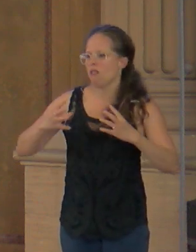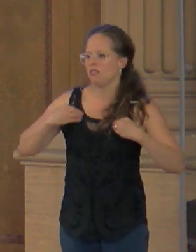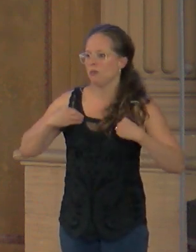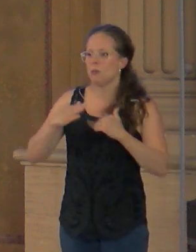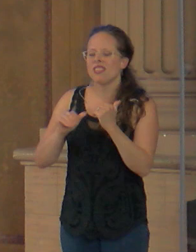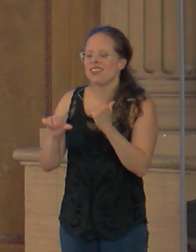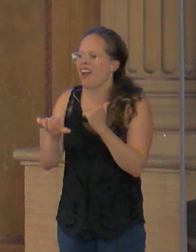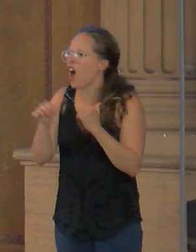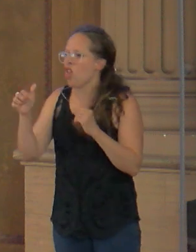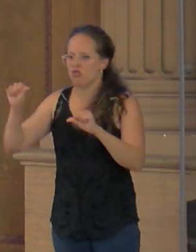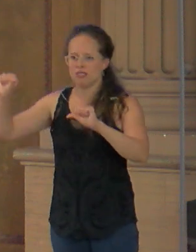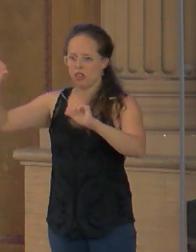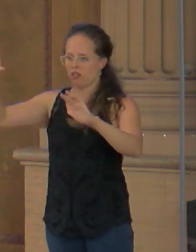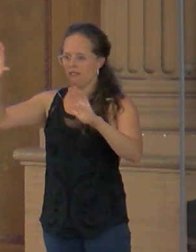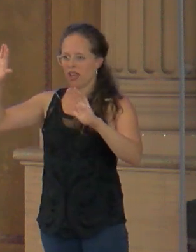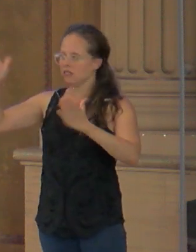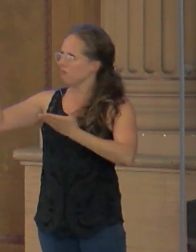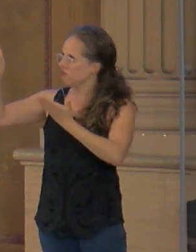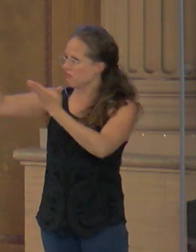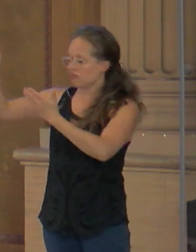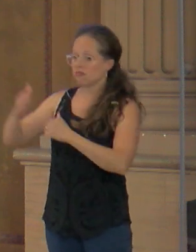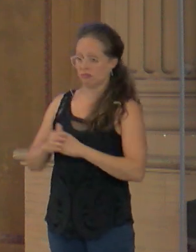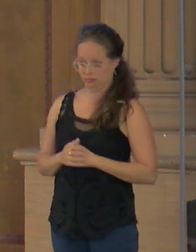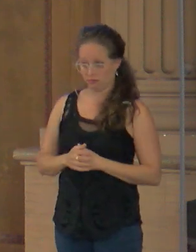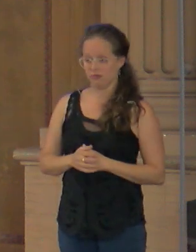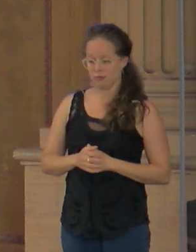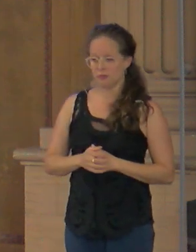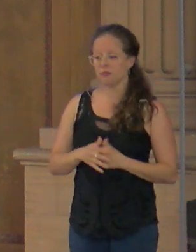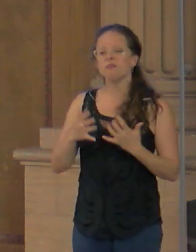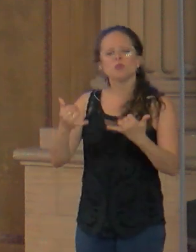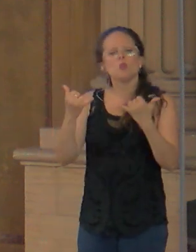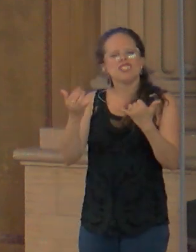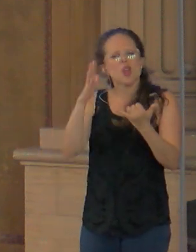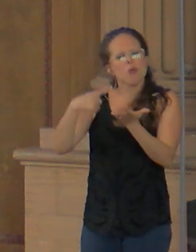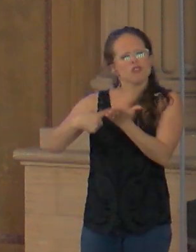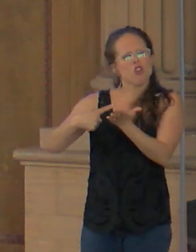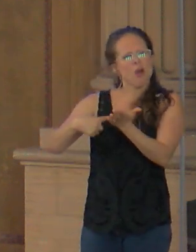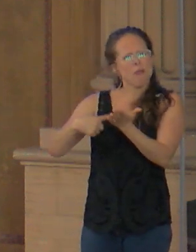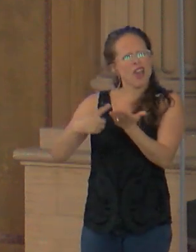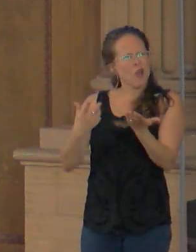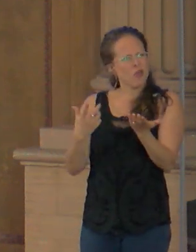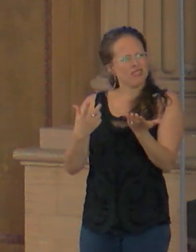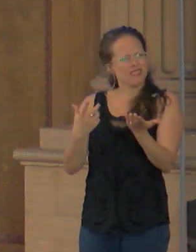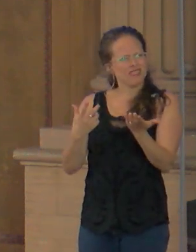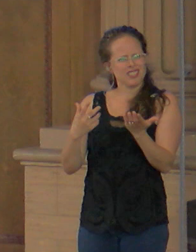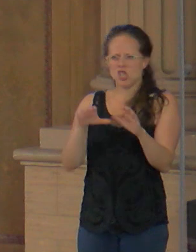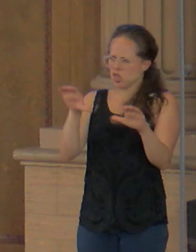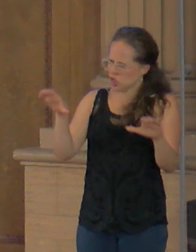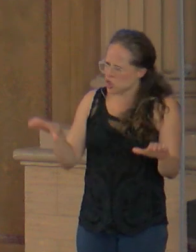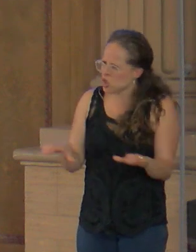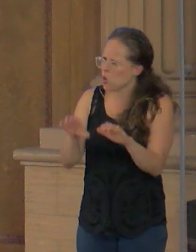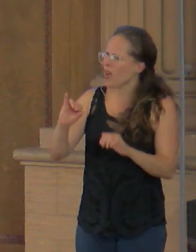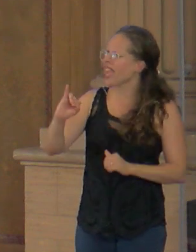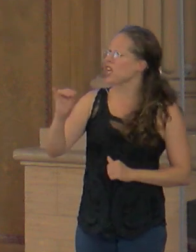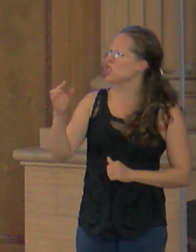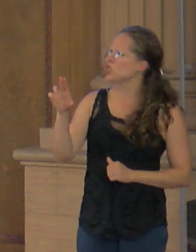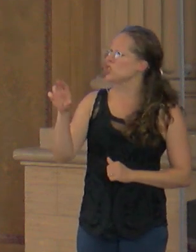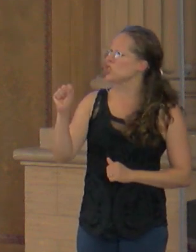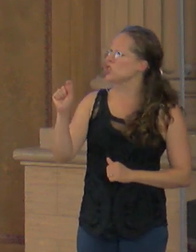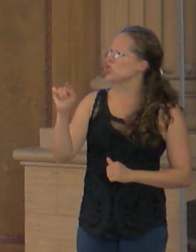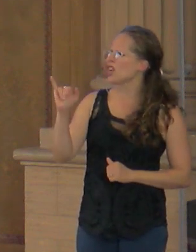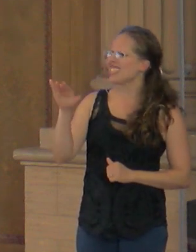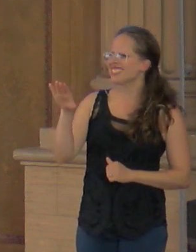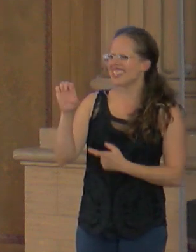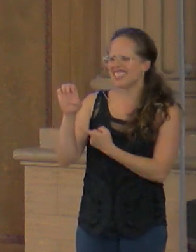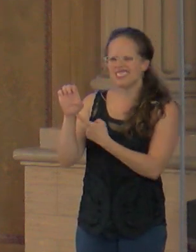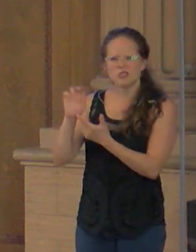we could make or anything we could give for him. And so today we'll talk about what it means to do justice in the book of Proverbs and where